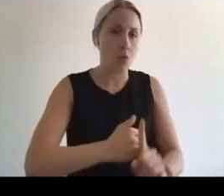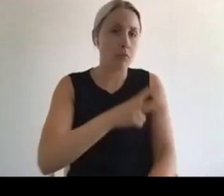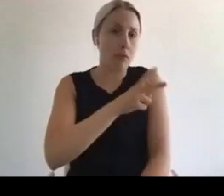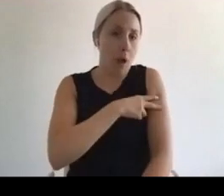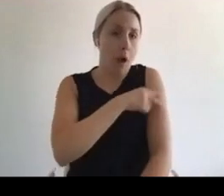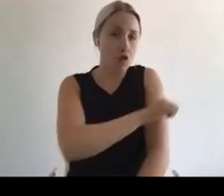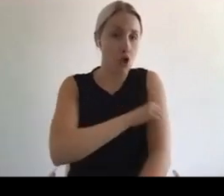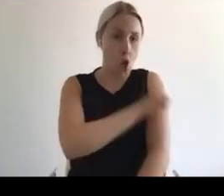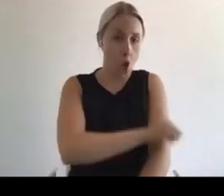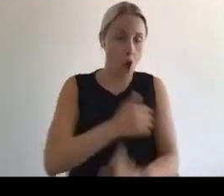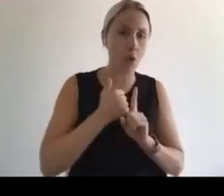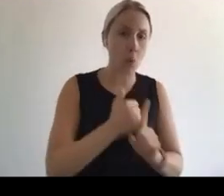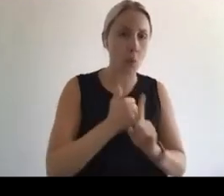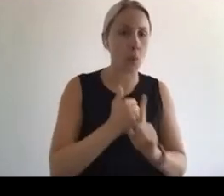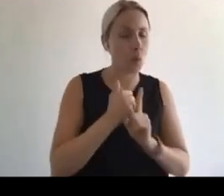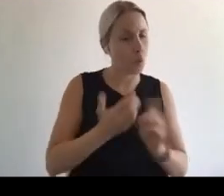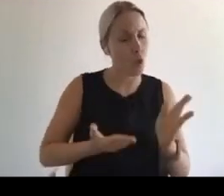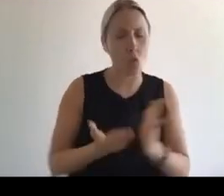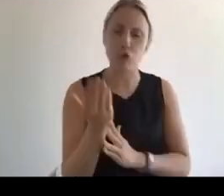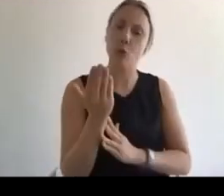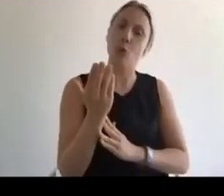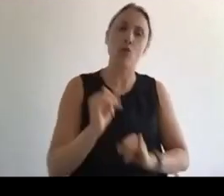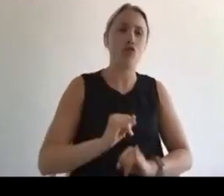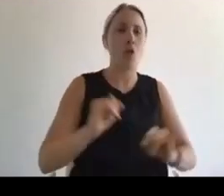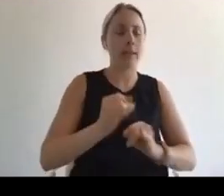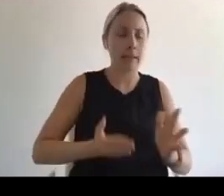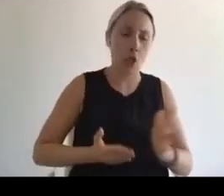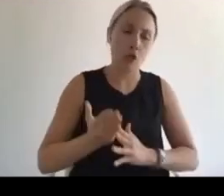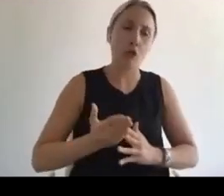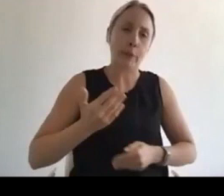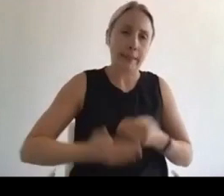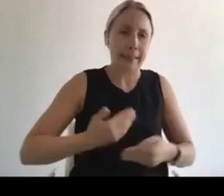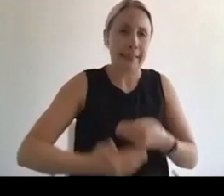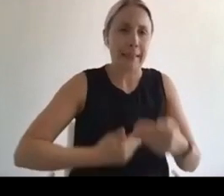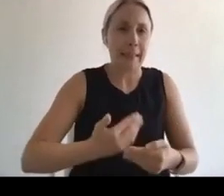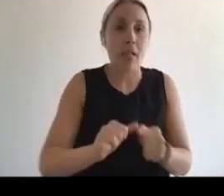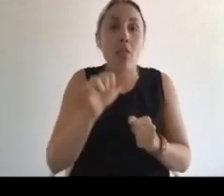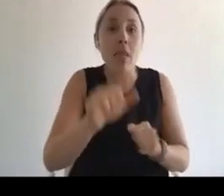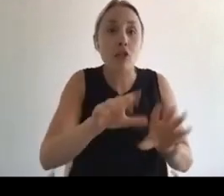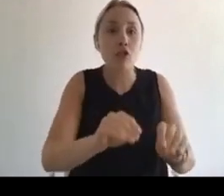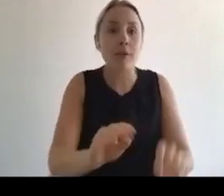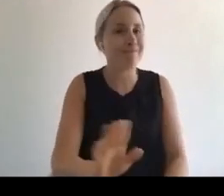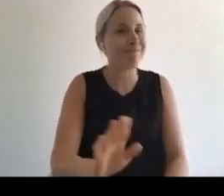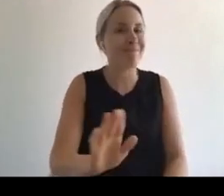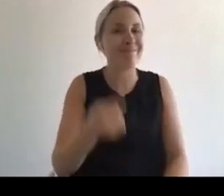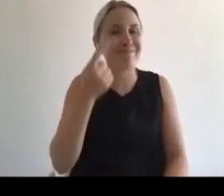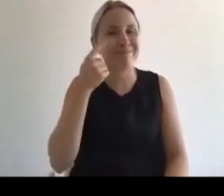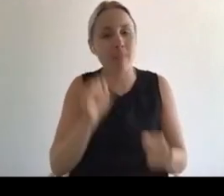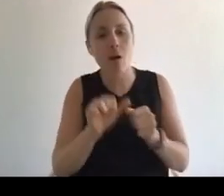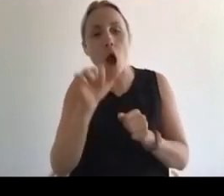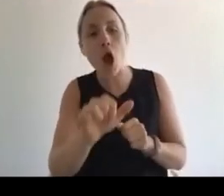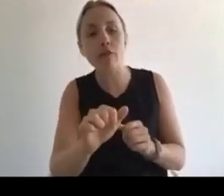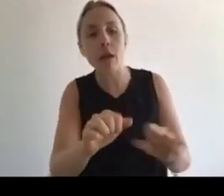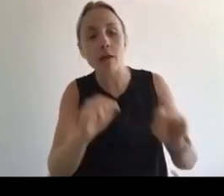to get them through the crisis, we'll be looking beyond this to look towards a better future,